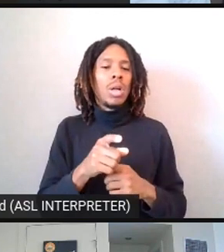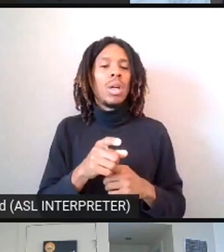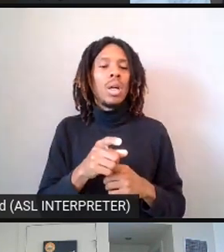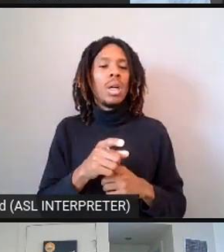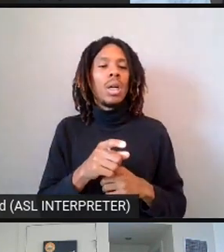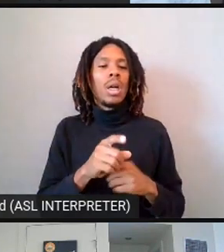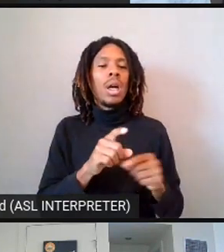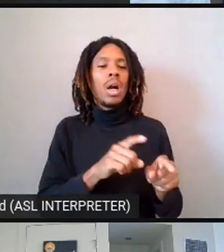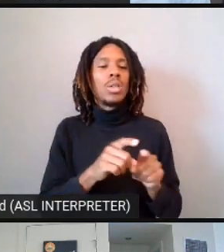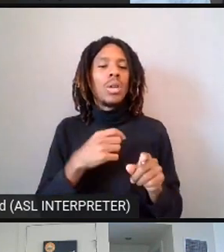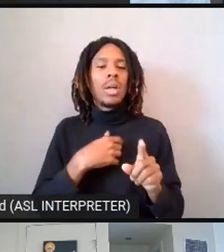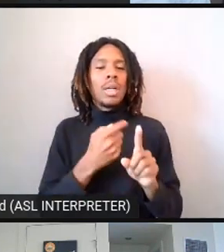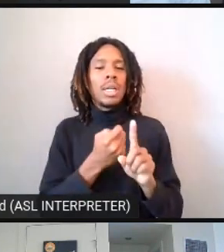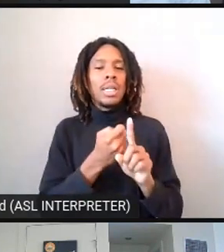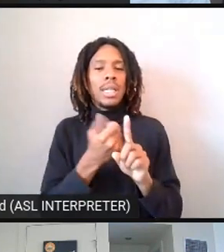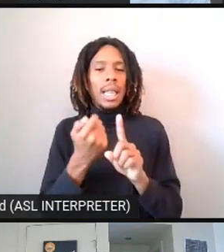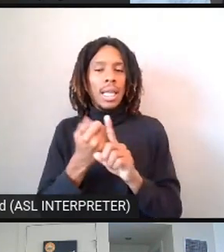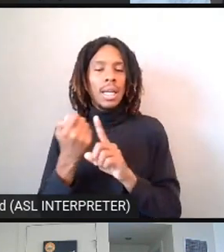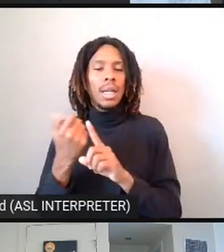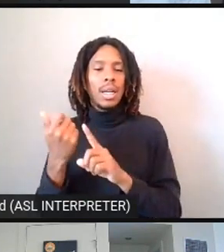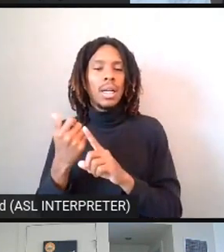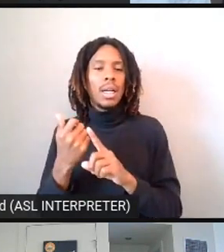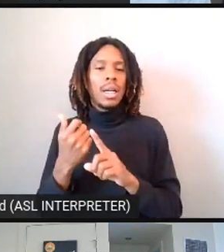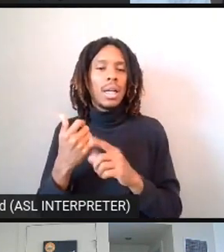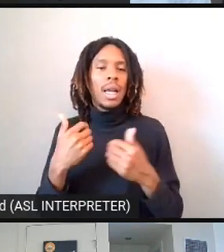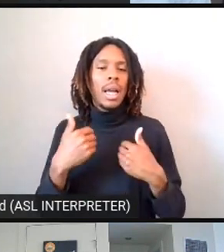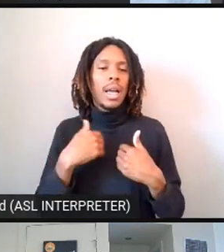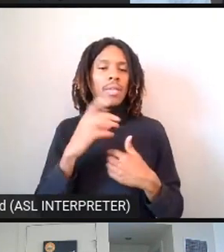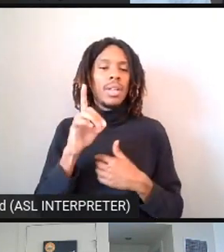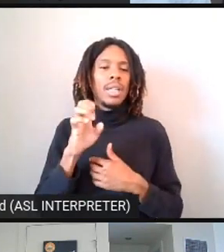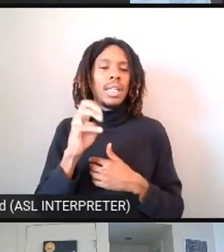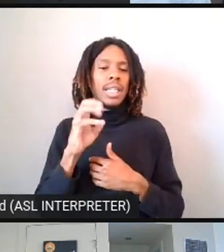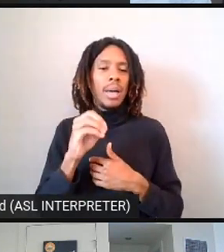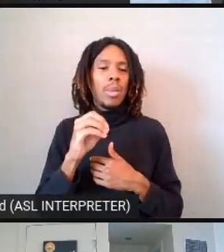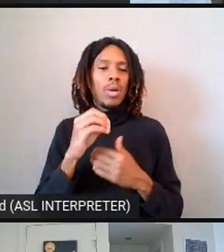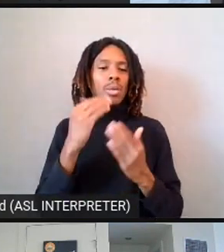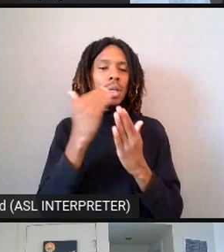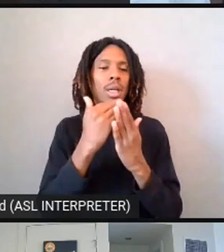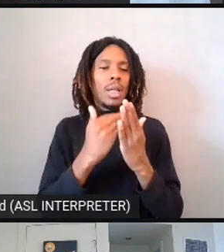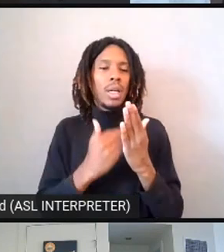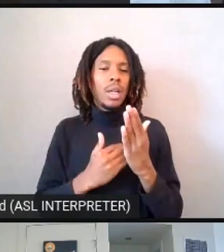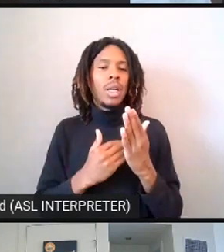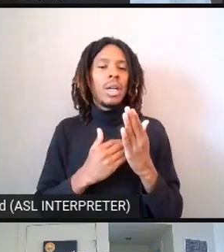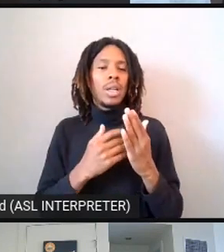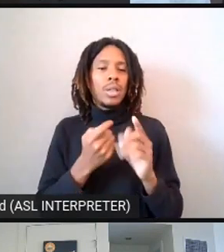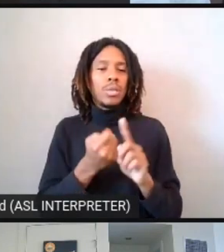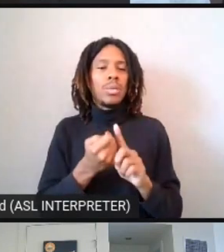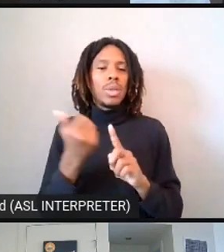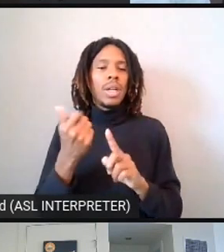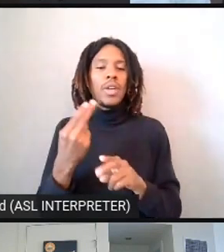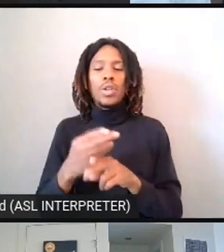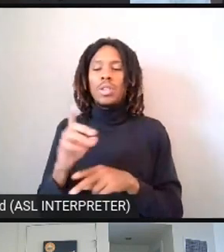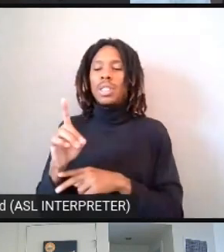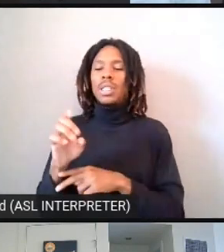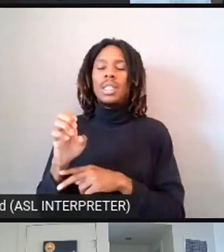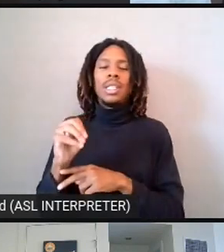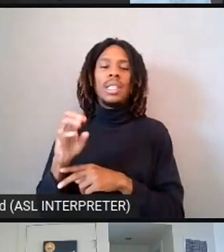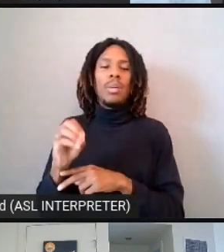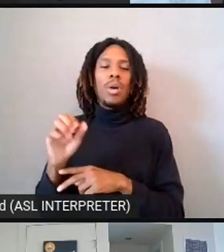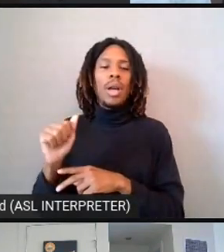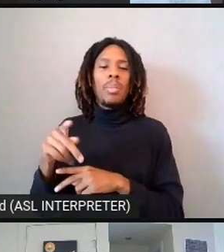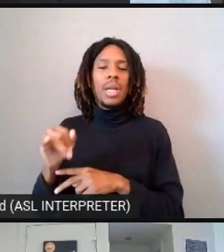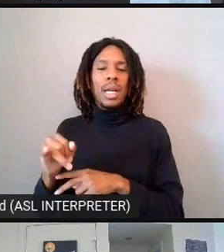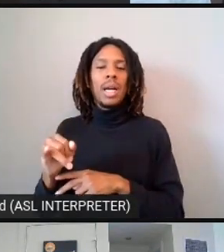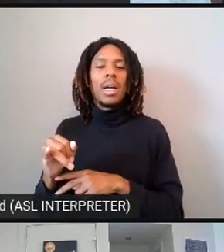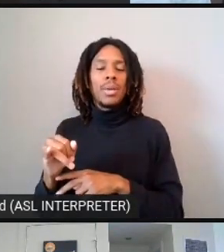similarly delete, I can have the demo logs deleted as well by using the delete resource API call of logs group.